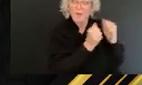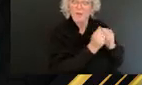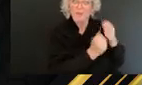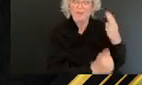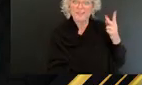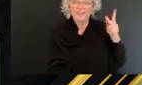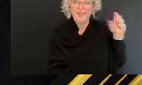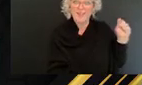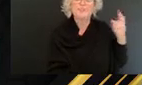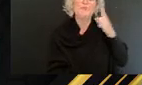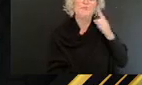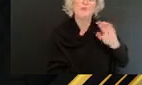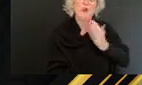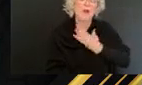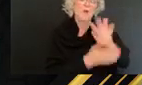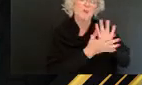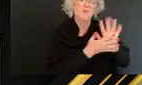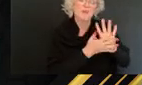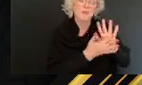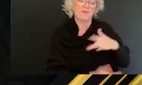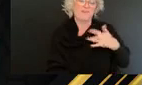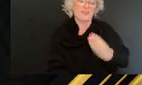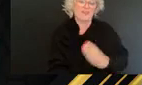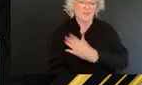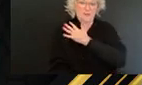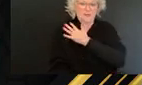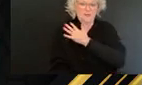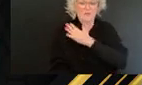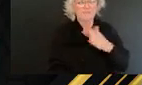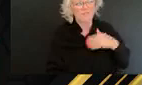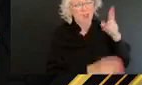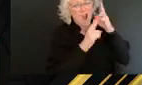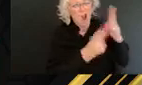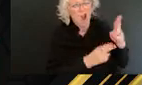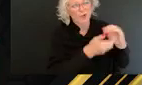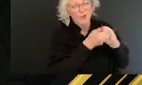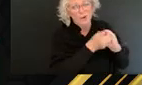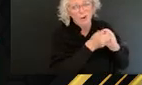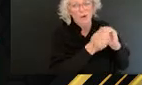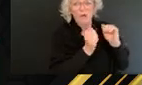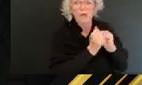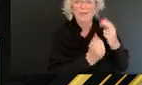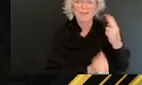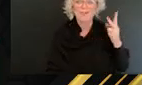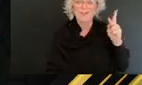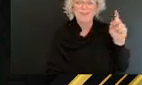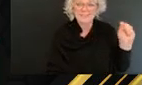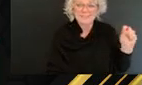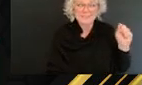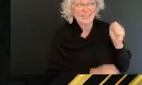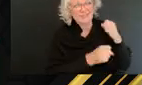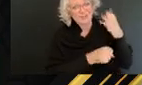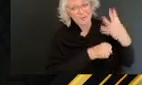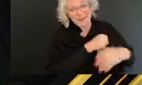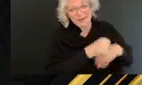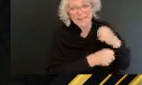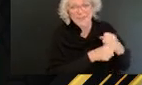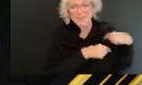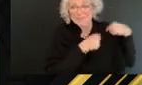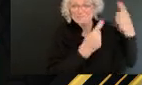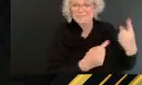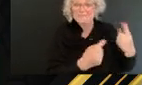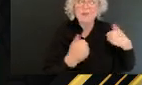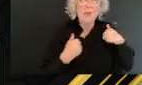Keller Services for our film Feeling Through. It's been an honor to partner with Helen Keller Services over the years, and I'm so